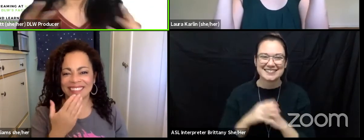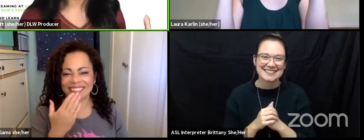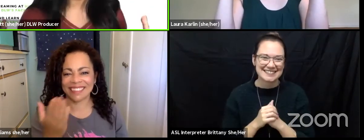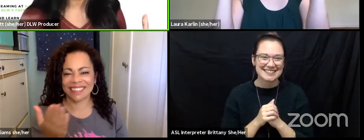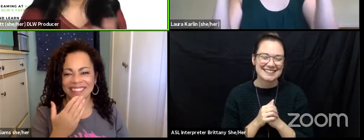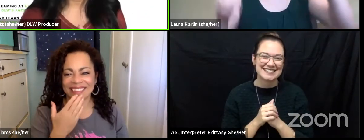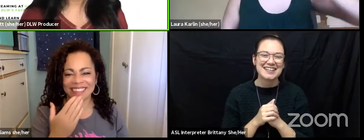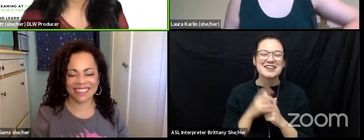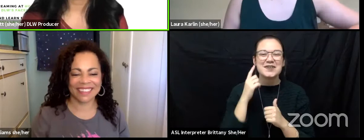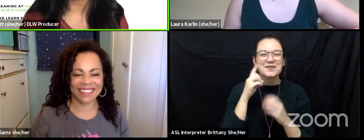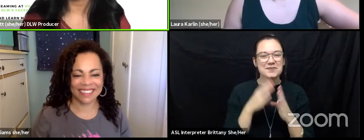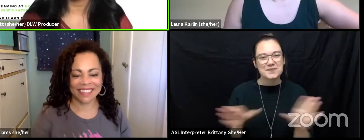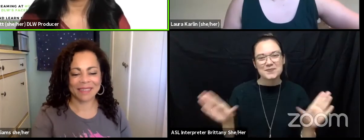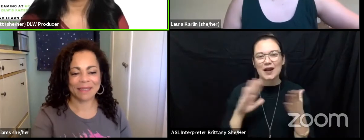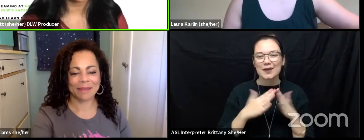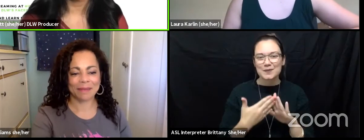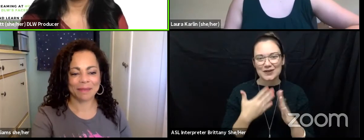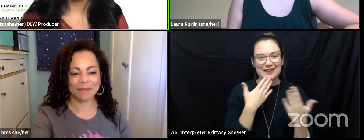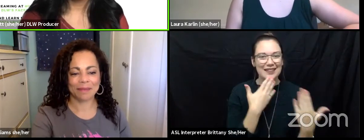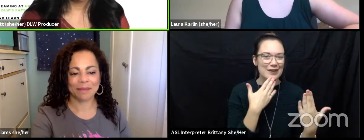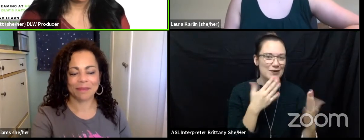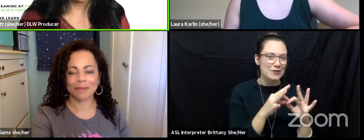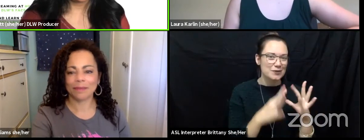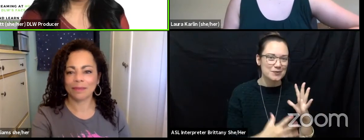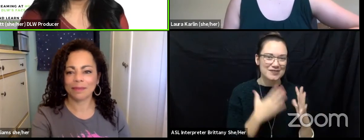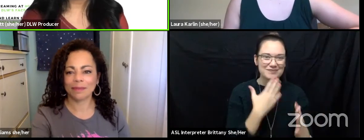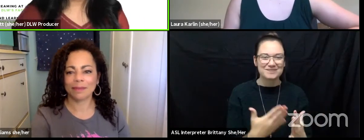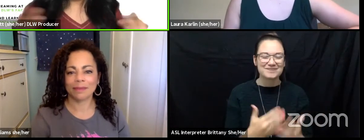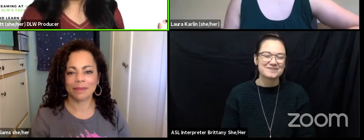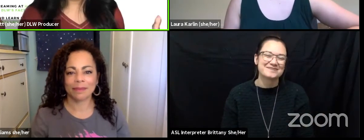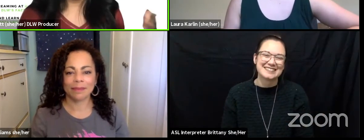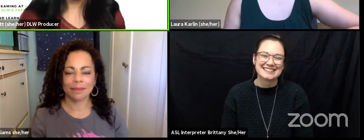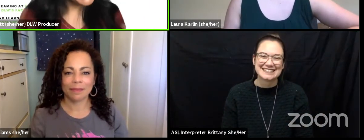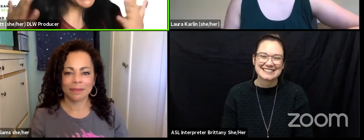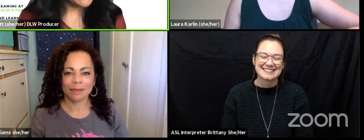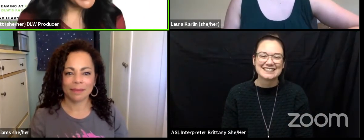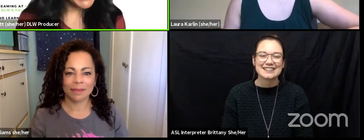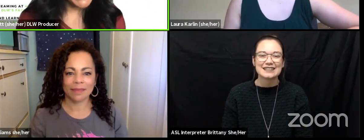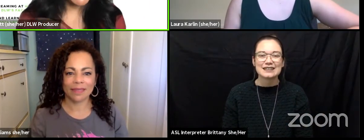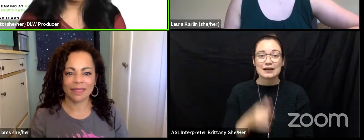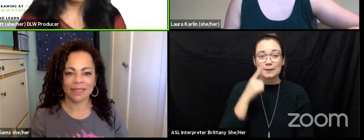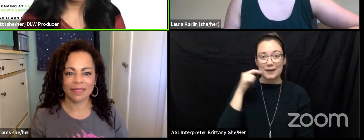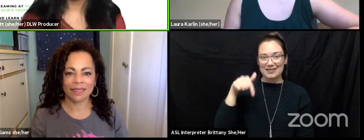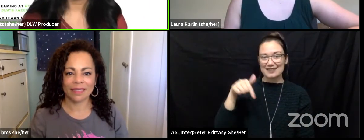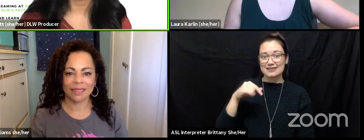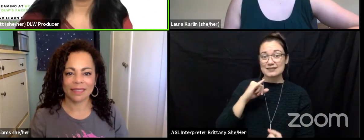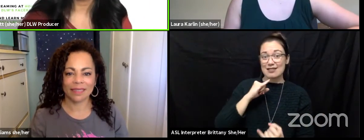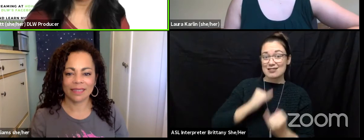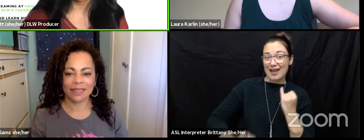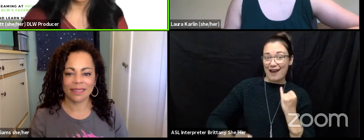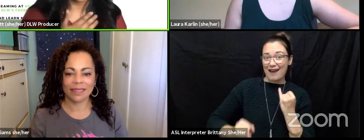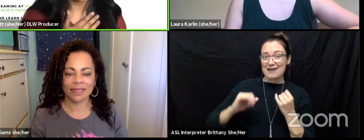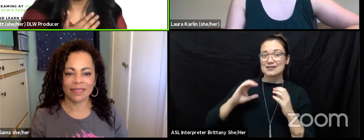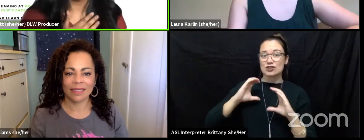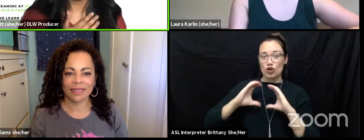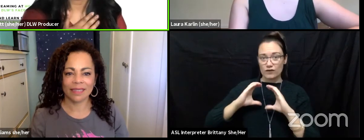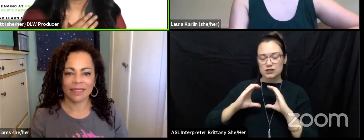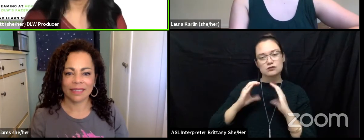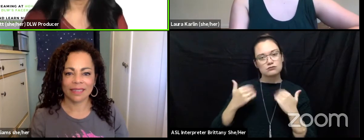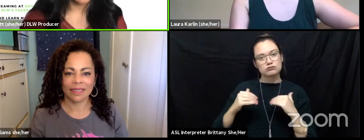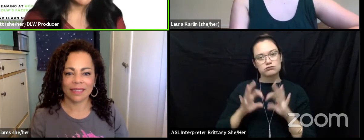broader community. We're so thankful for that. Since this is our last conversation, and it's such an important one